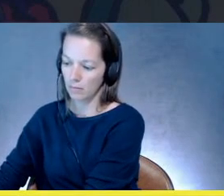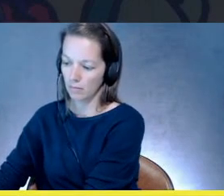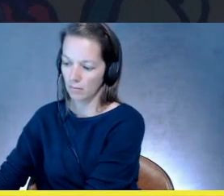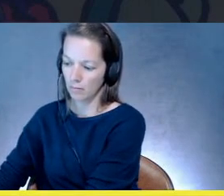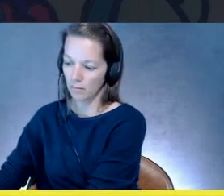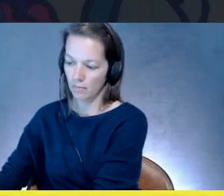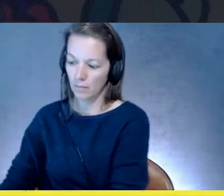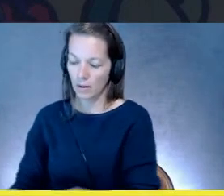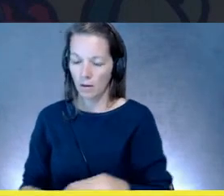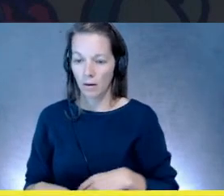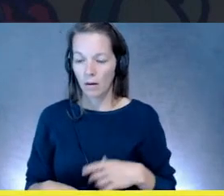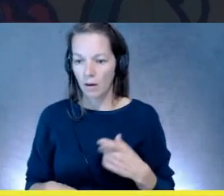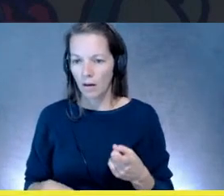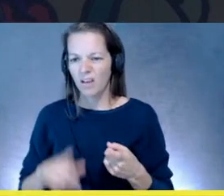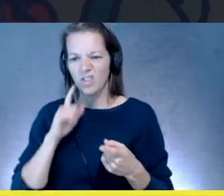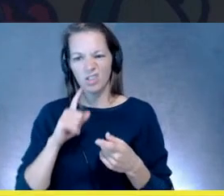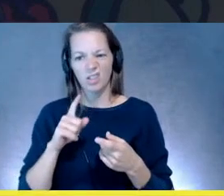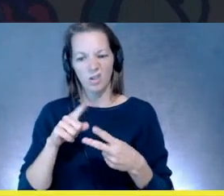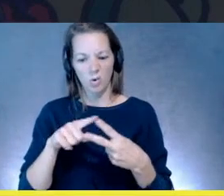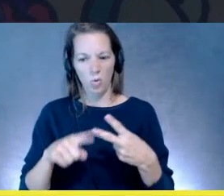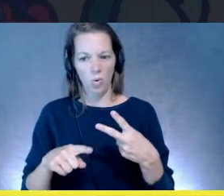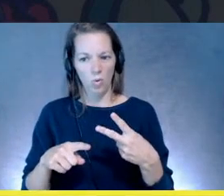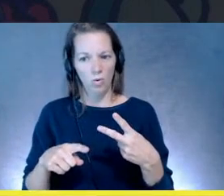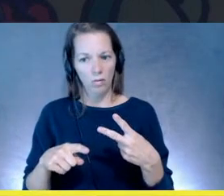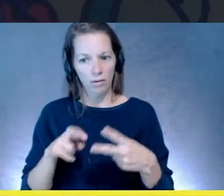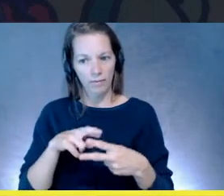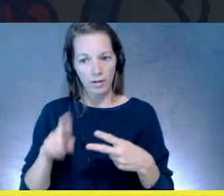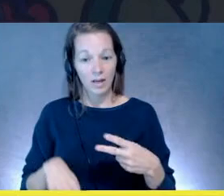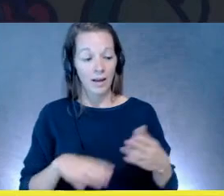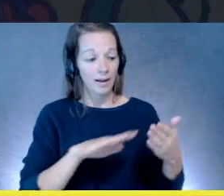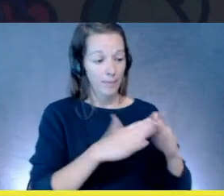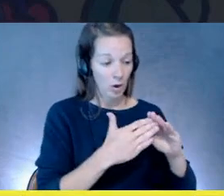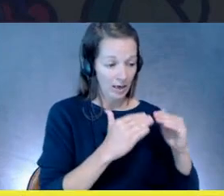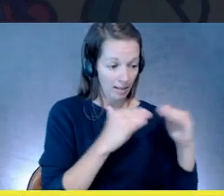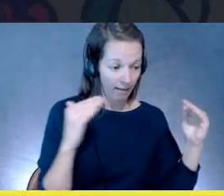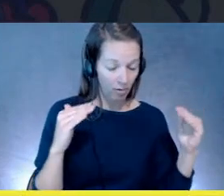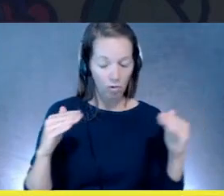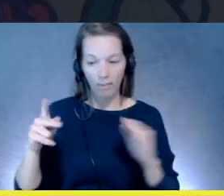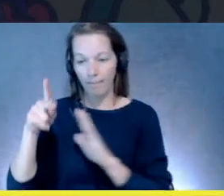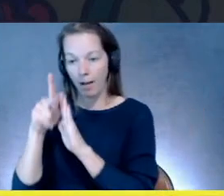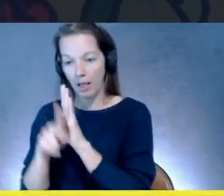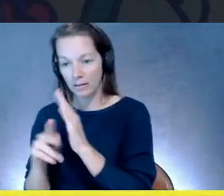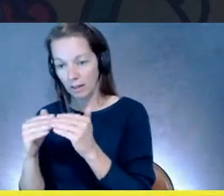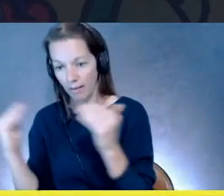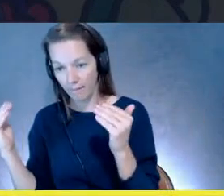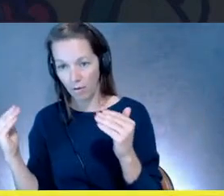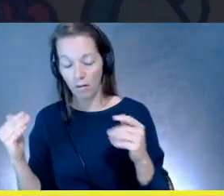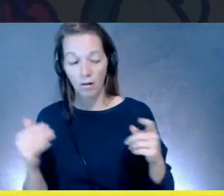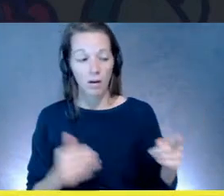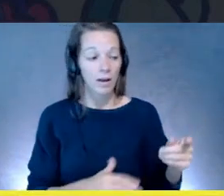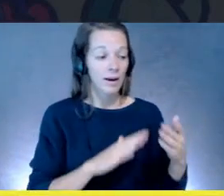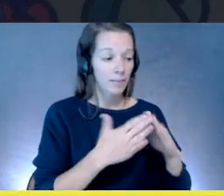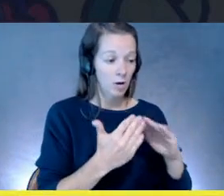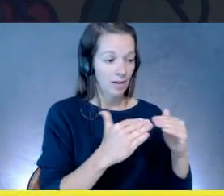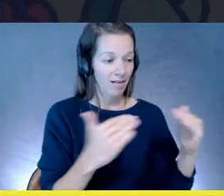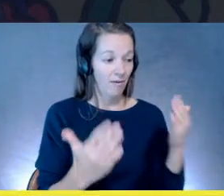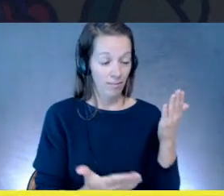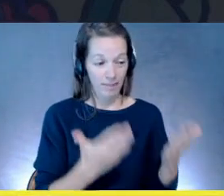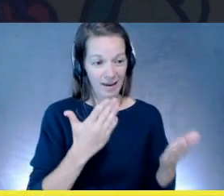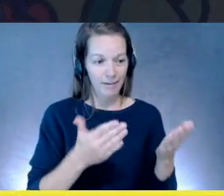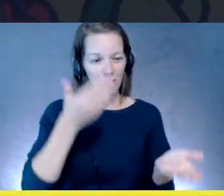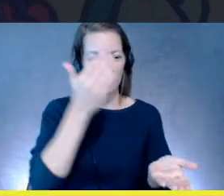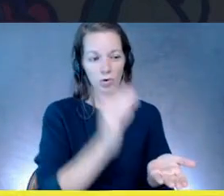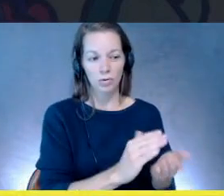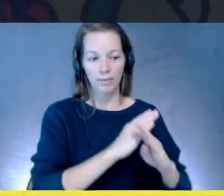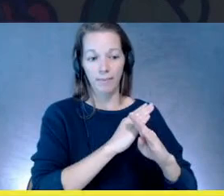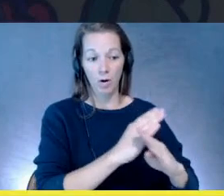these findings at 2 levels, the community and the policy level. So a first step at the community level might be reducing barriers to